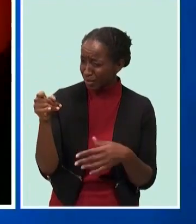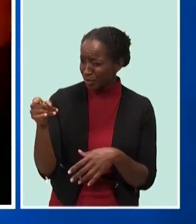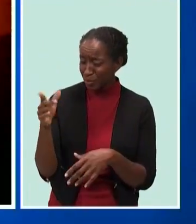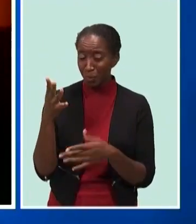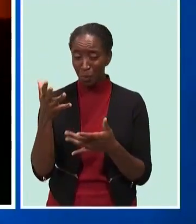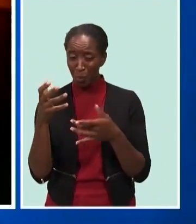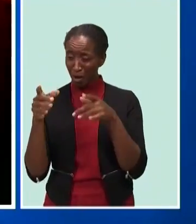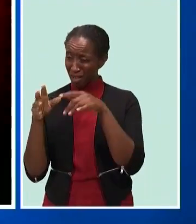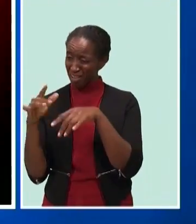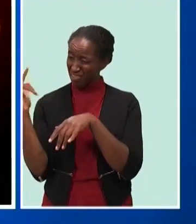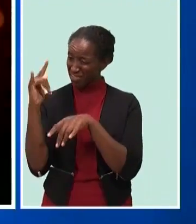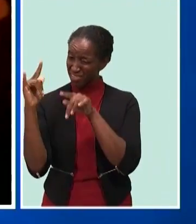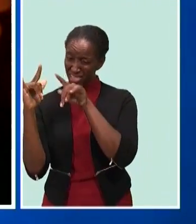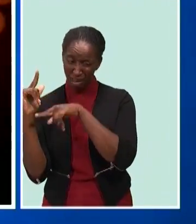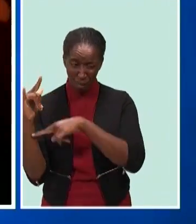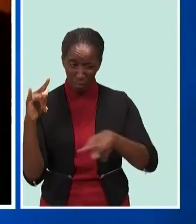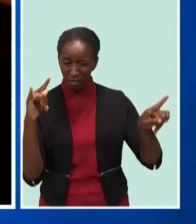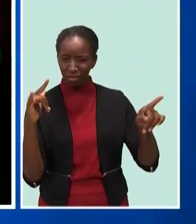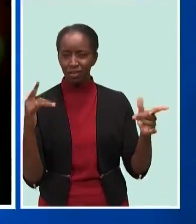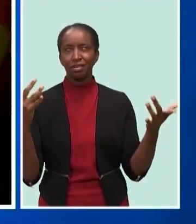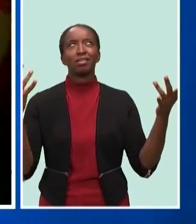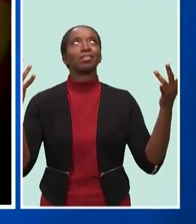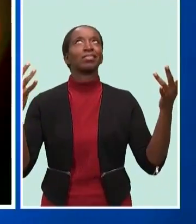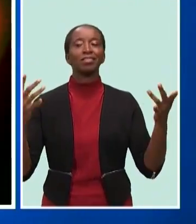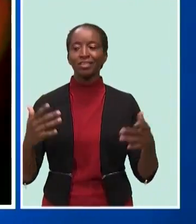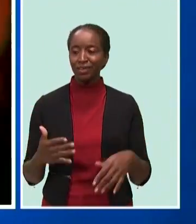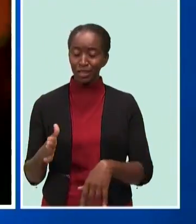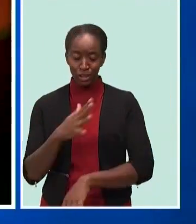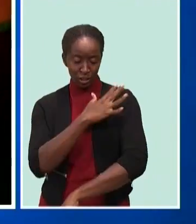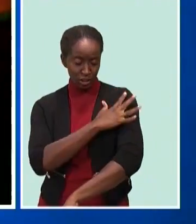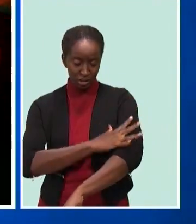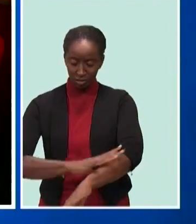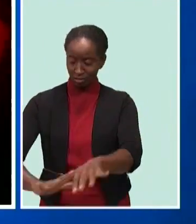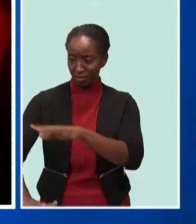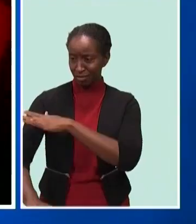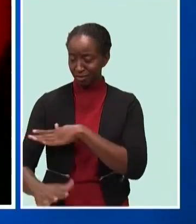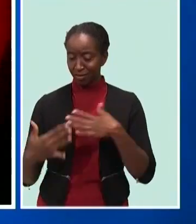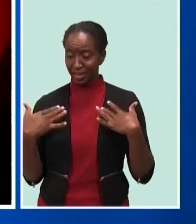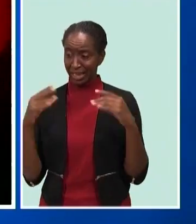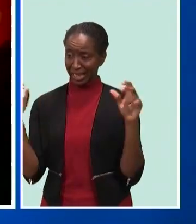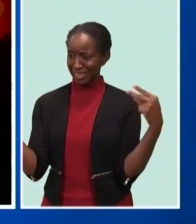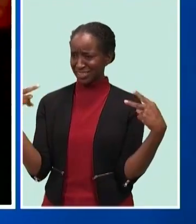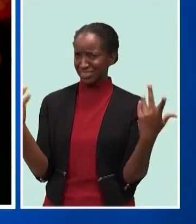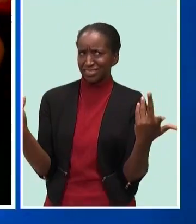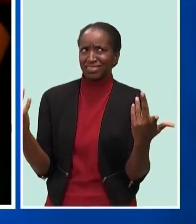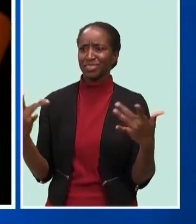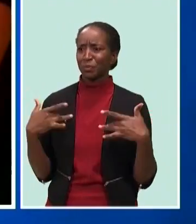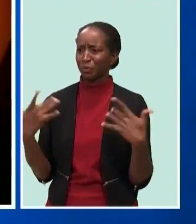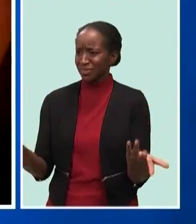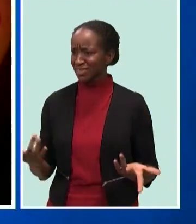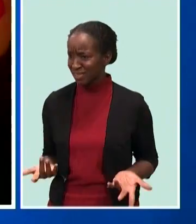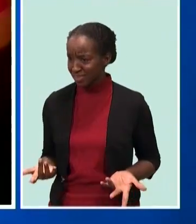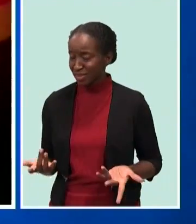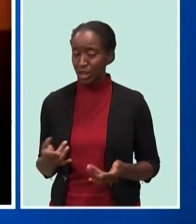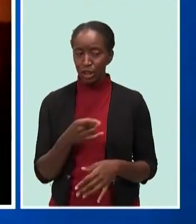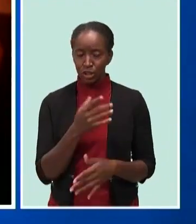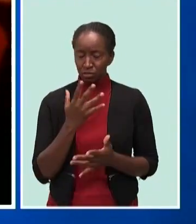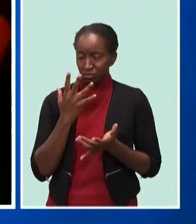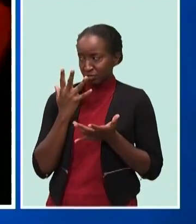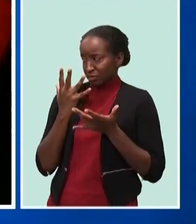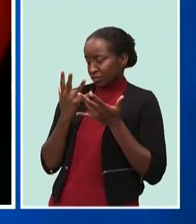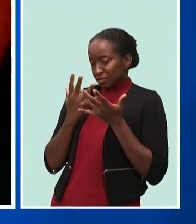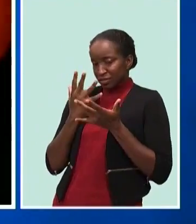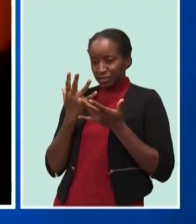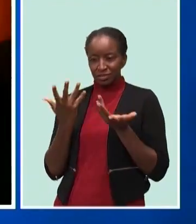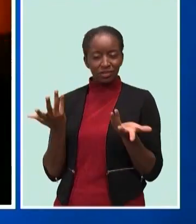they describe as abuse over simply exposing her arms and chest. They say it is not okay to embarrass her for no